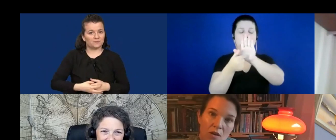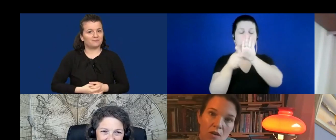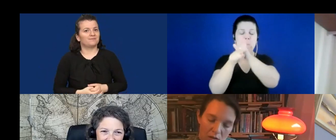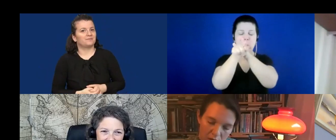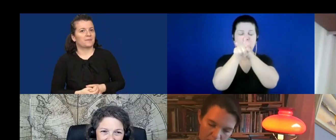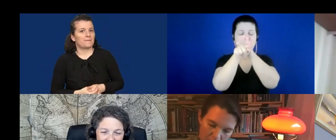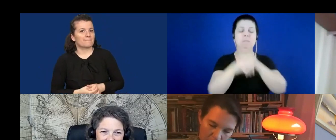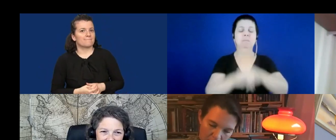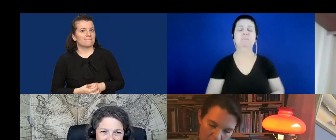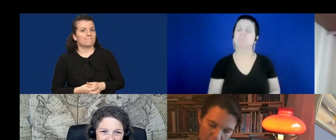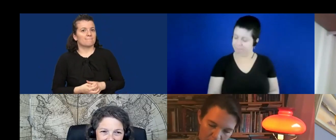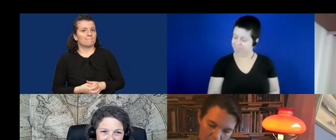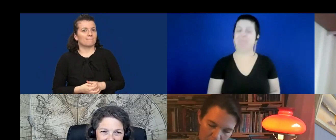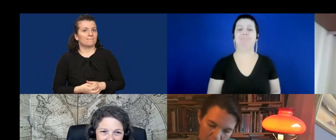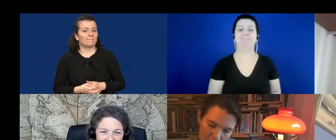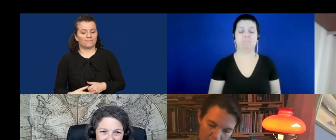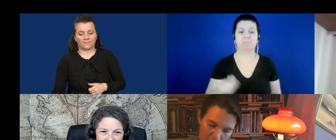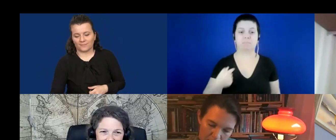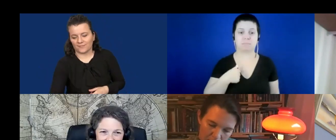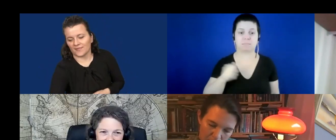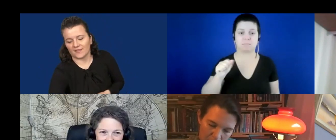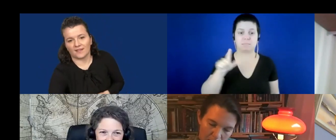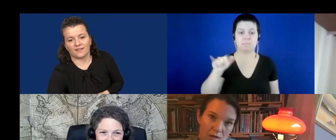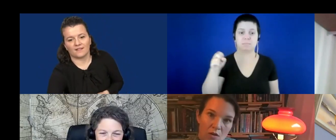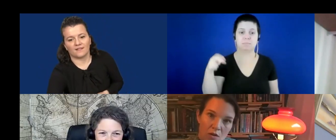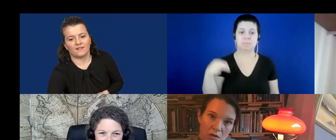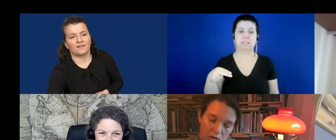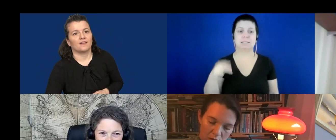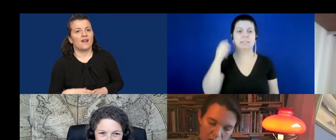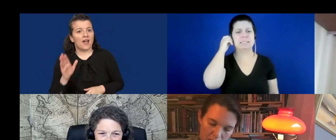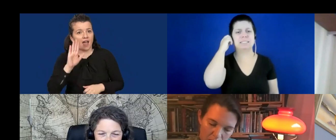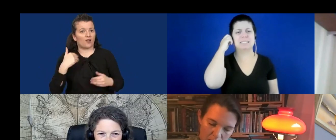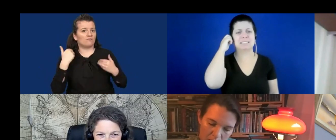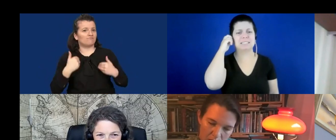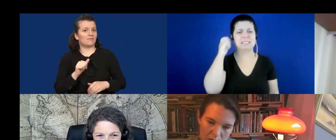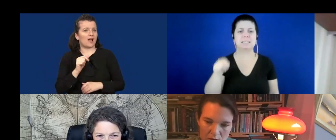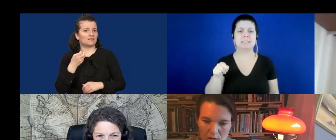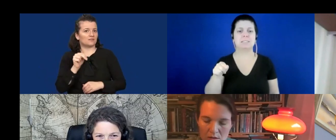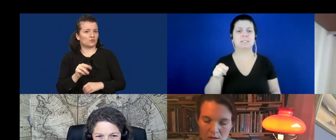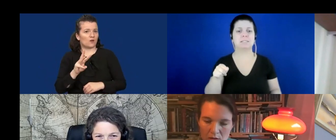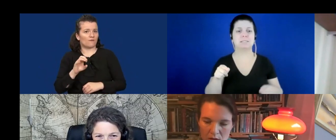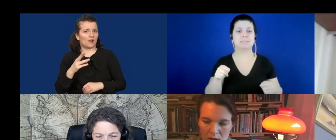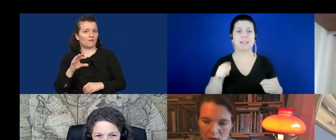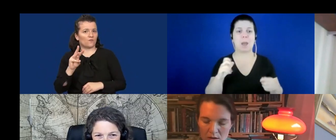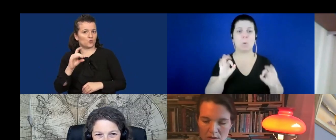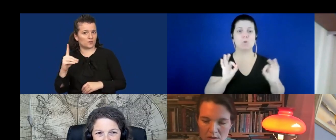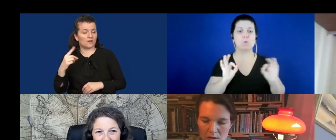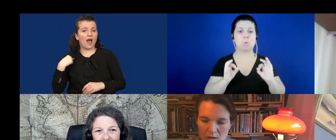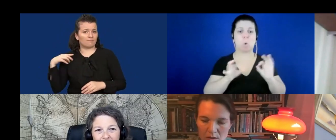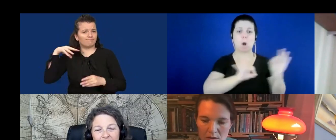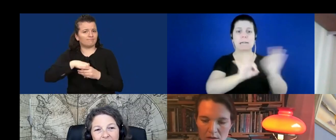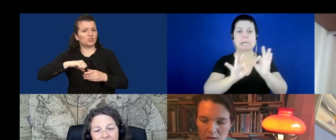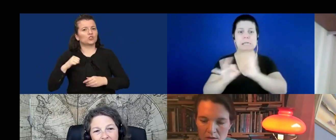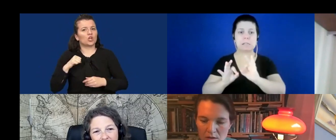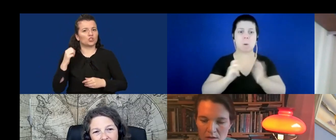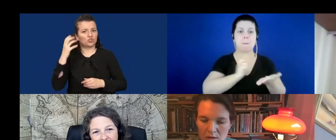Yeah, okay, well, I'm Allison Wellwood, and I'm the Sensory Impairment Policy Manager in the Scottish Government.